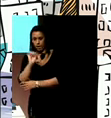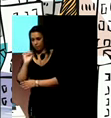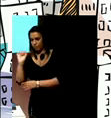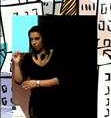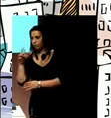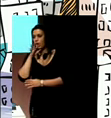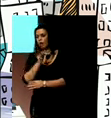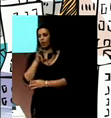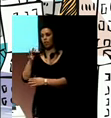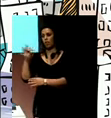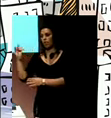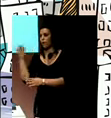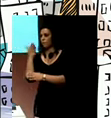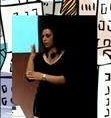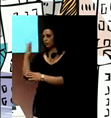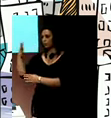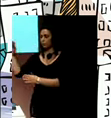round table.